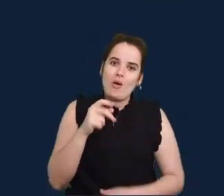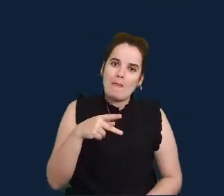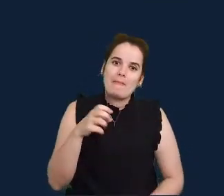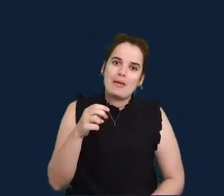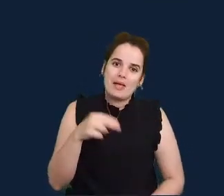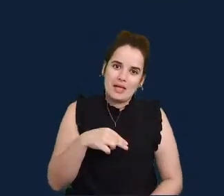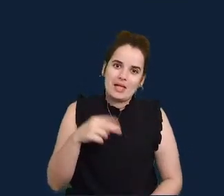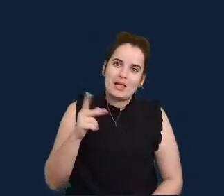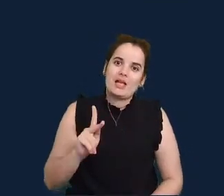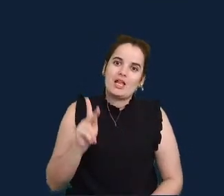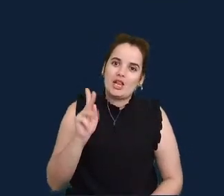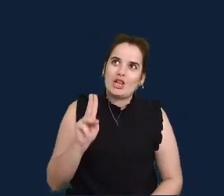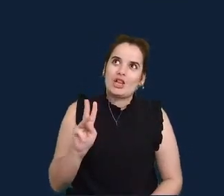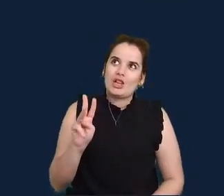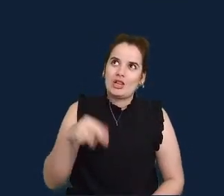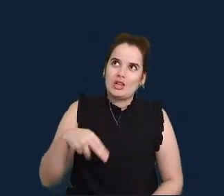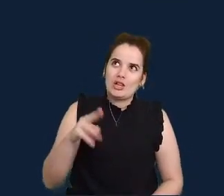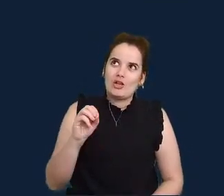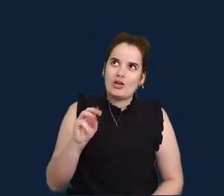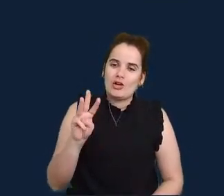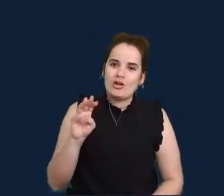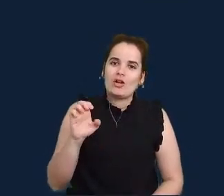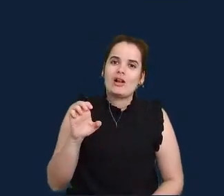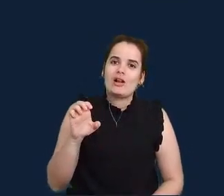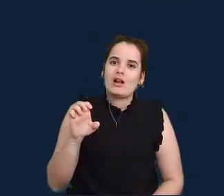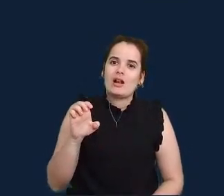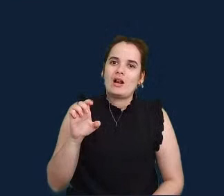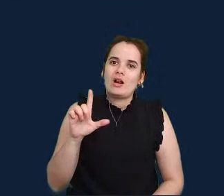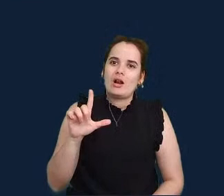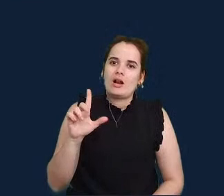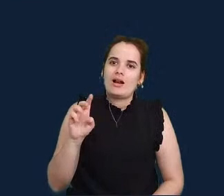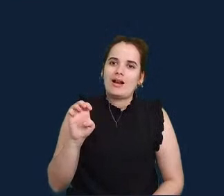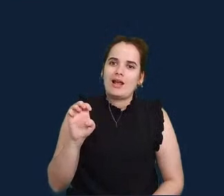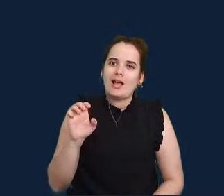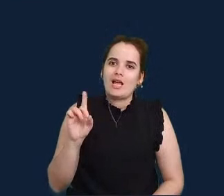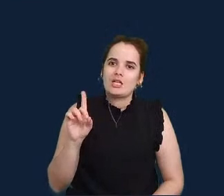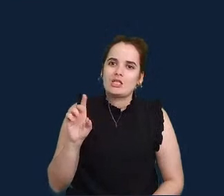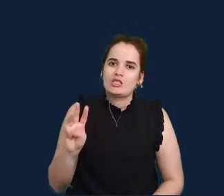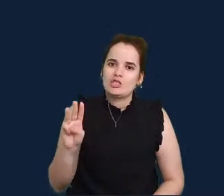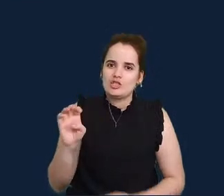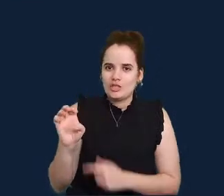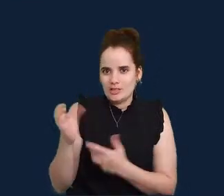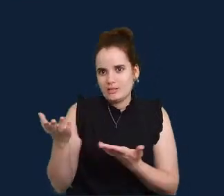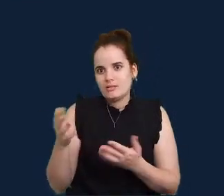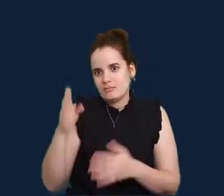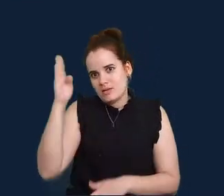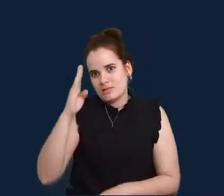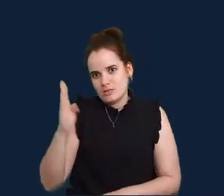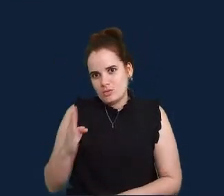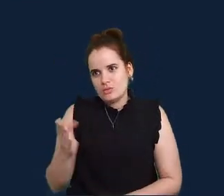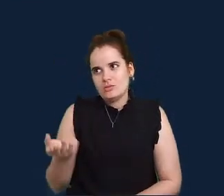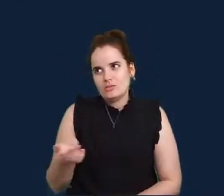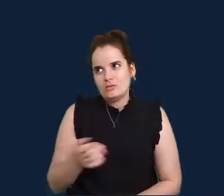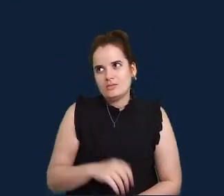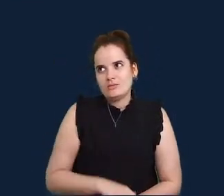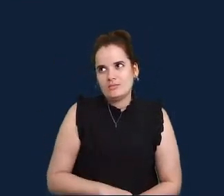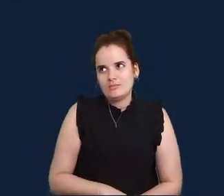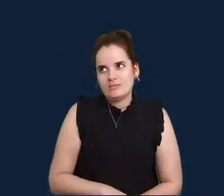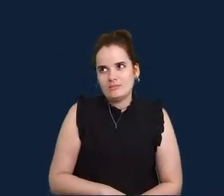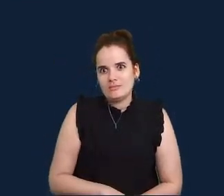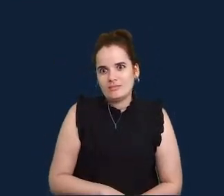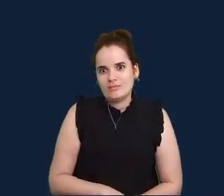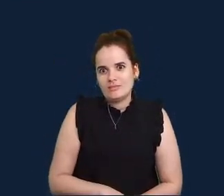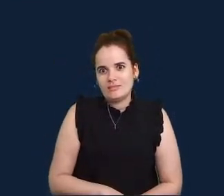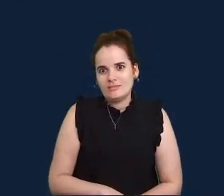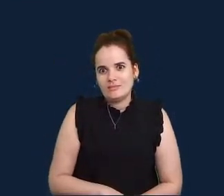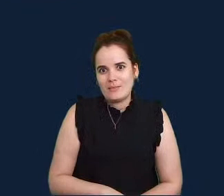communities popped up in India that were doing open data work around it, where they wrote scrapers and were saving the data before the government removed it